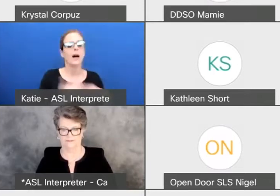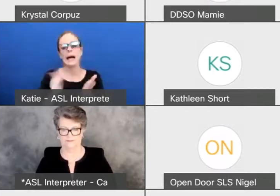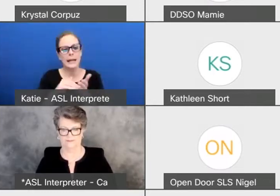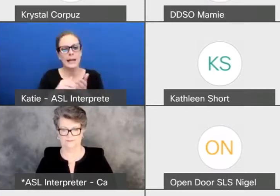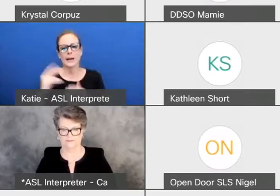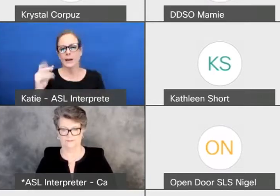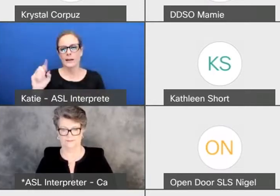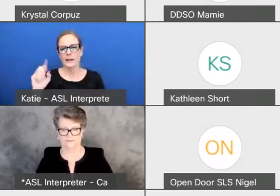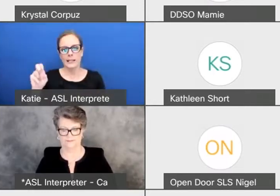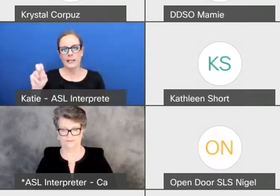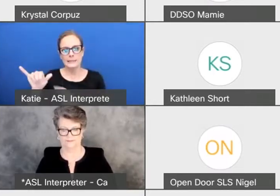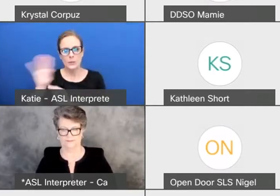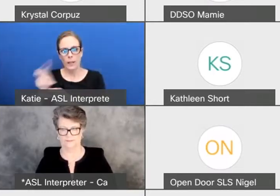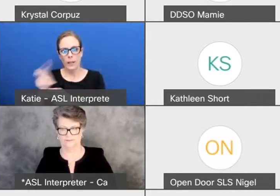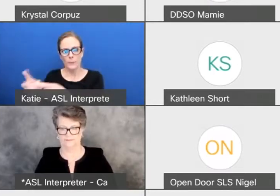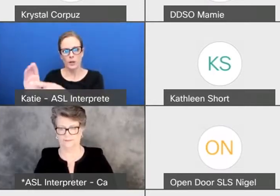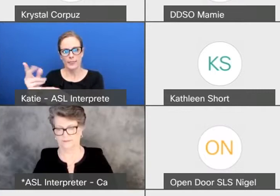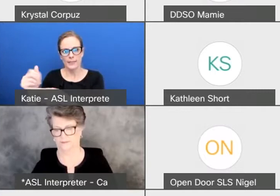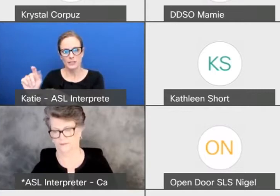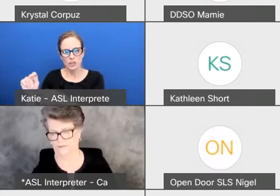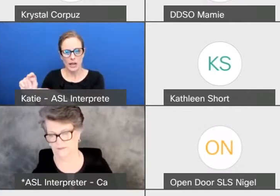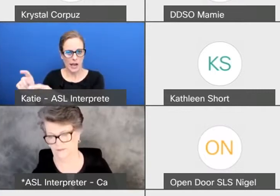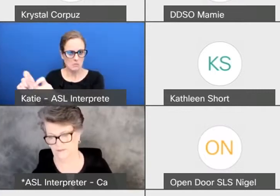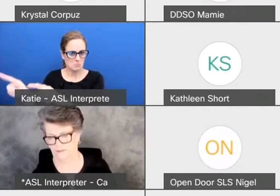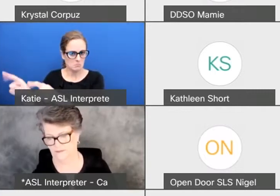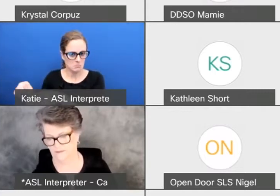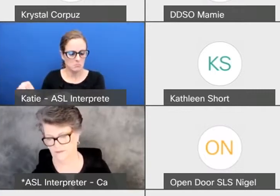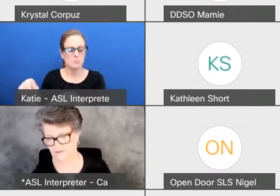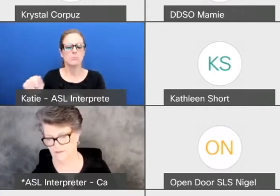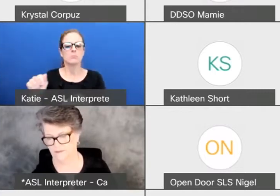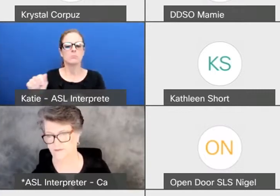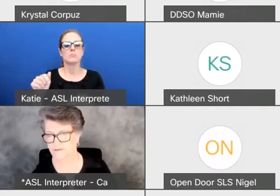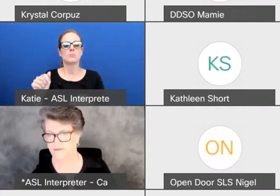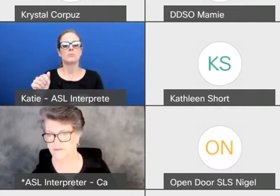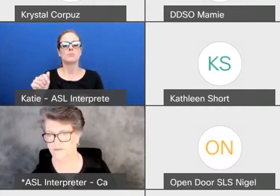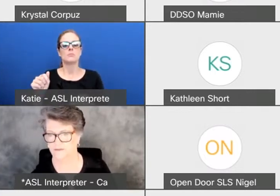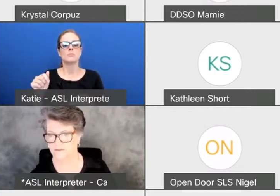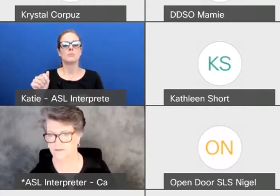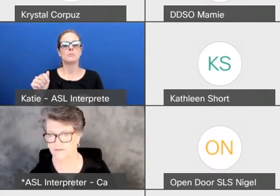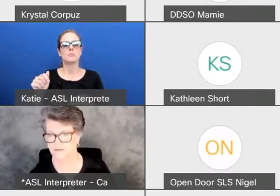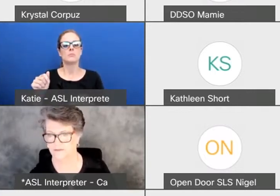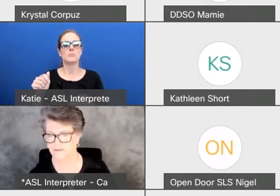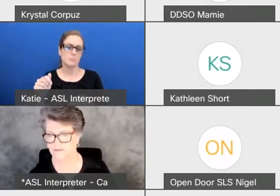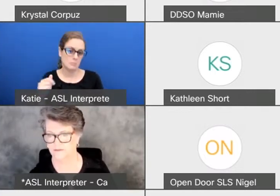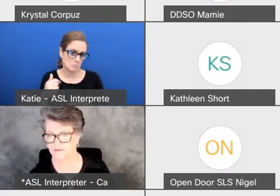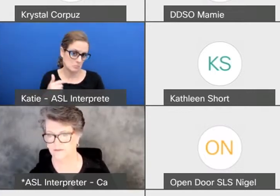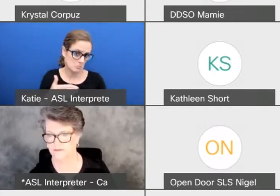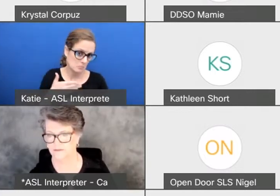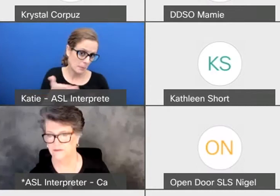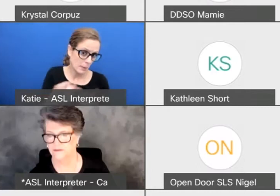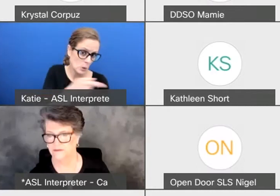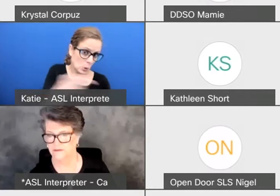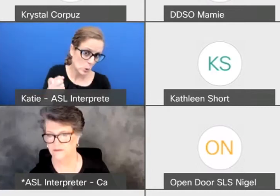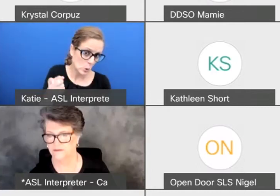Kelsey's going to put it in the chat and would like the consideration that maybe you might share it on your